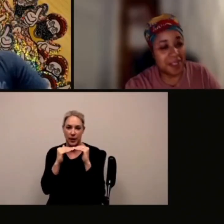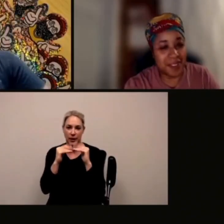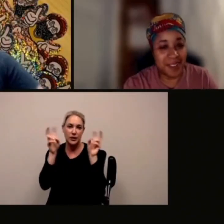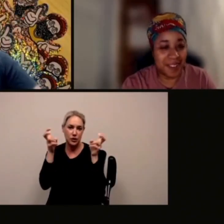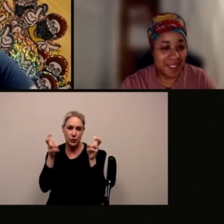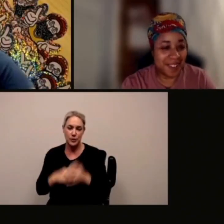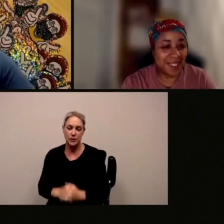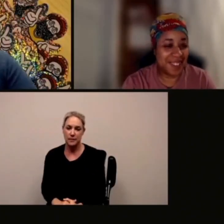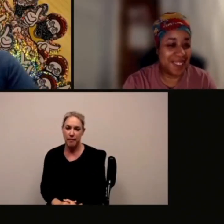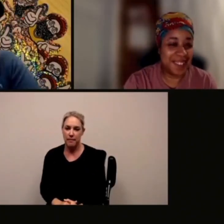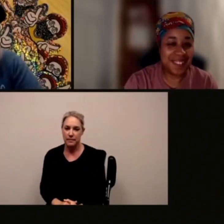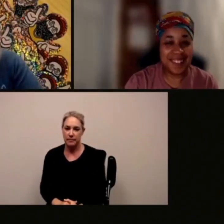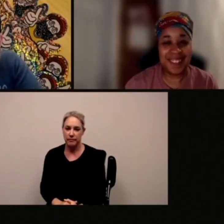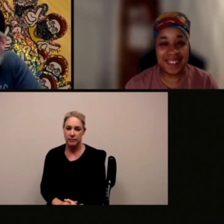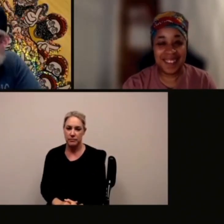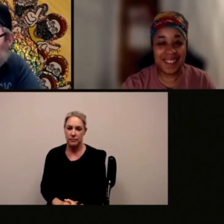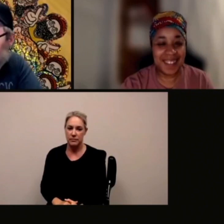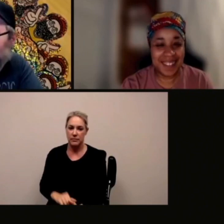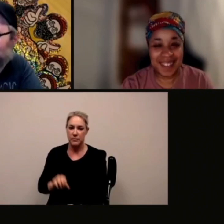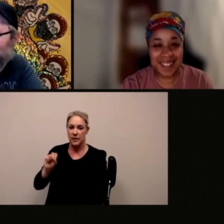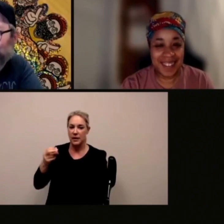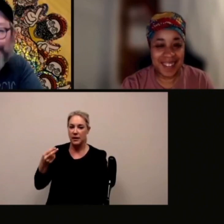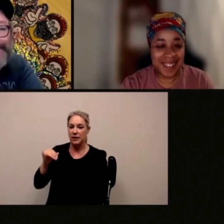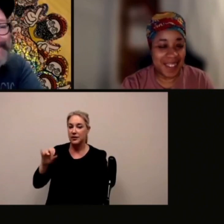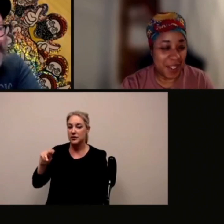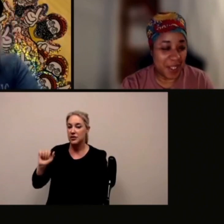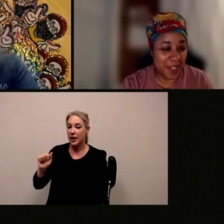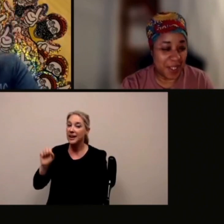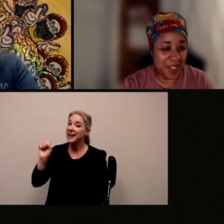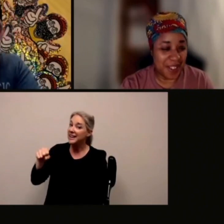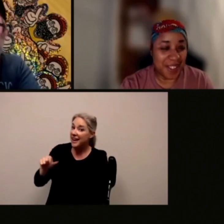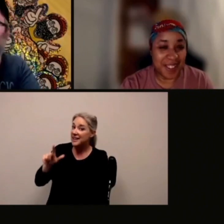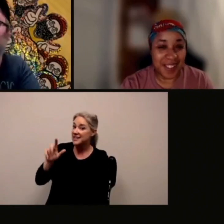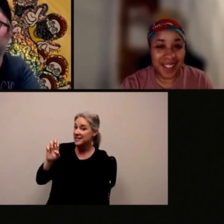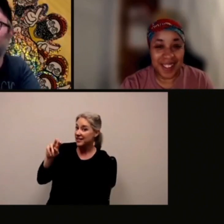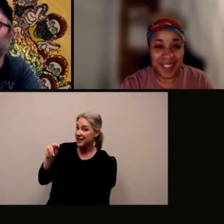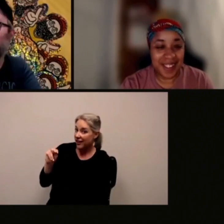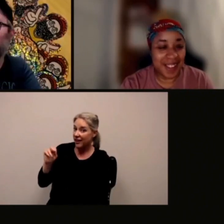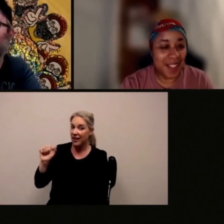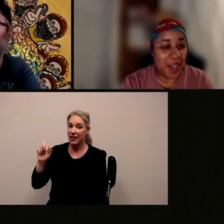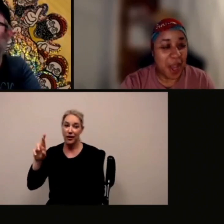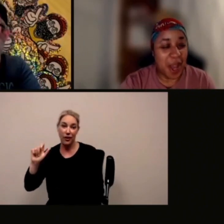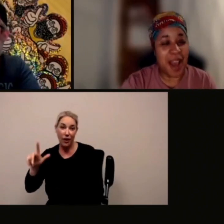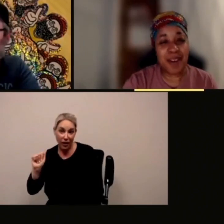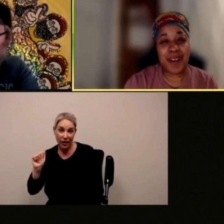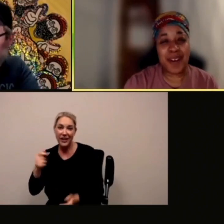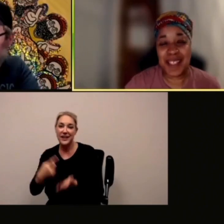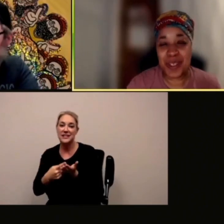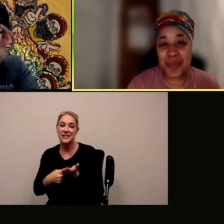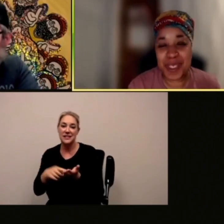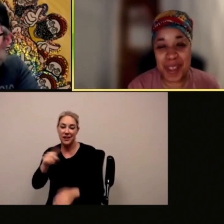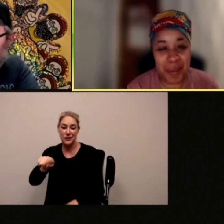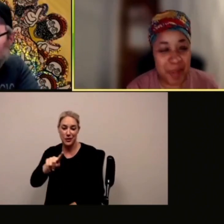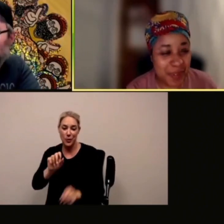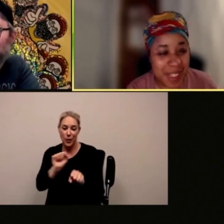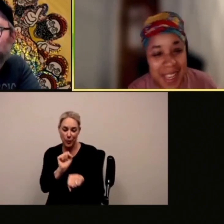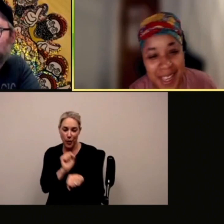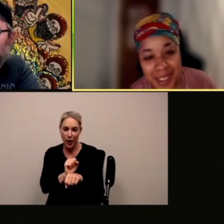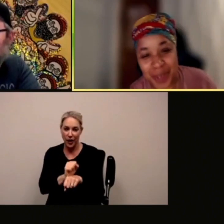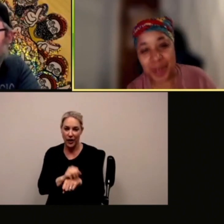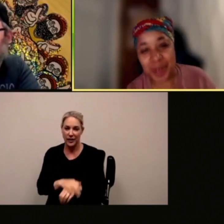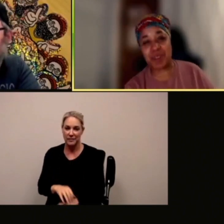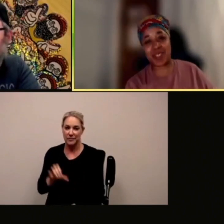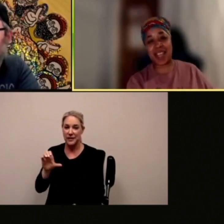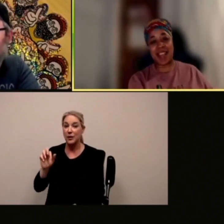Yes, Leon, Carla, what have you been working on recently? I'll go ahead so we can say the best for